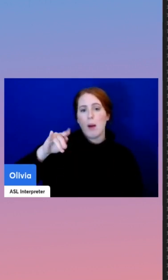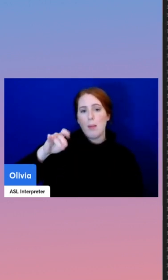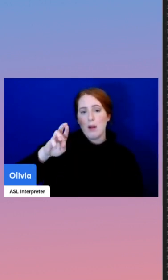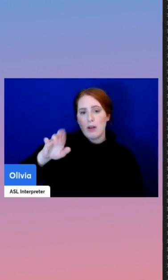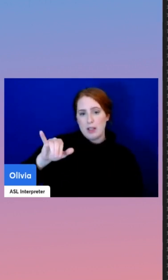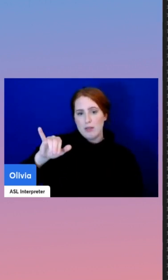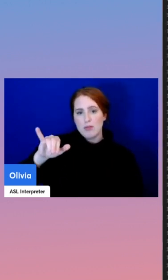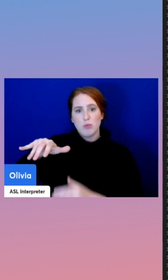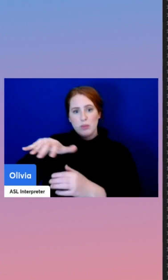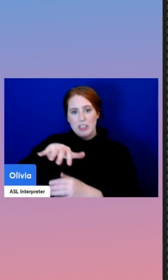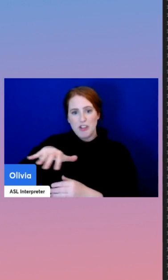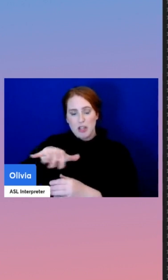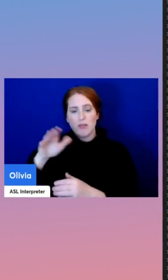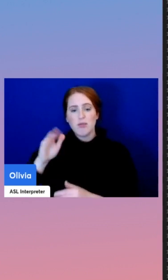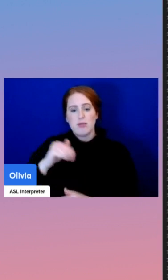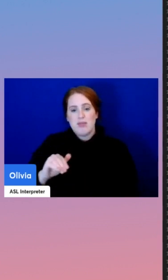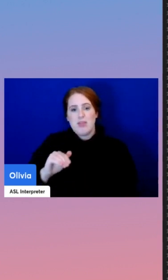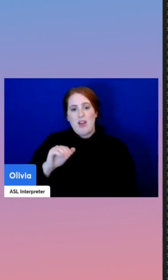region.